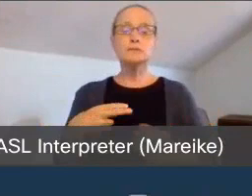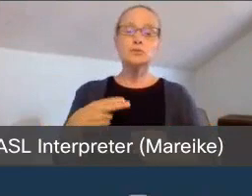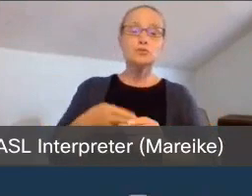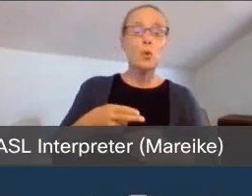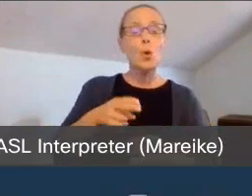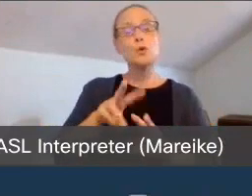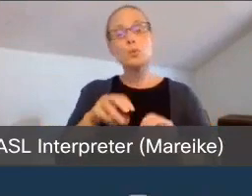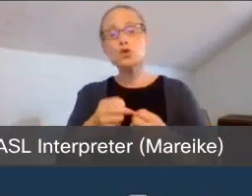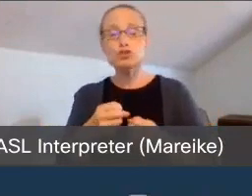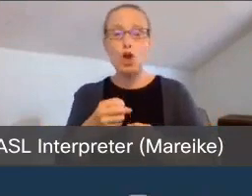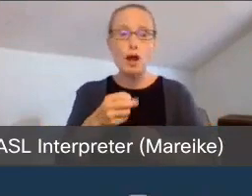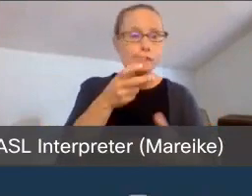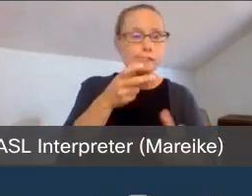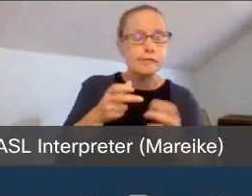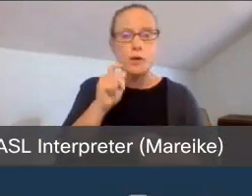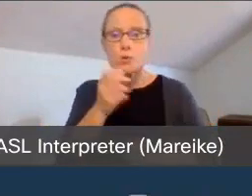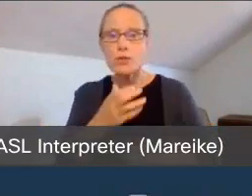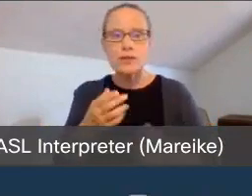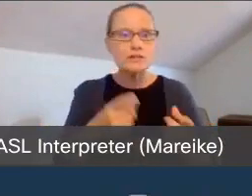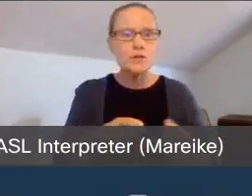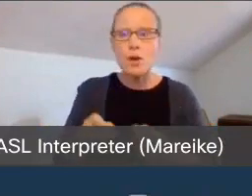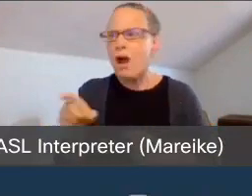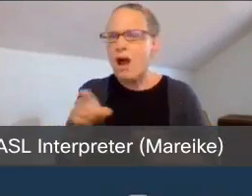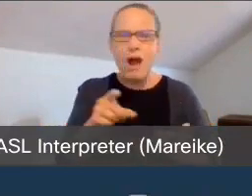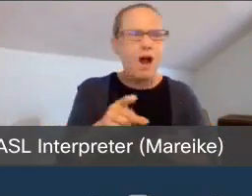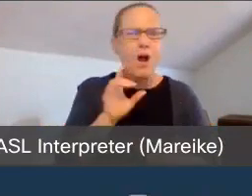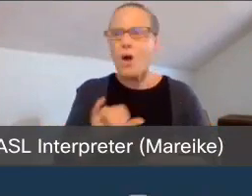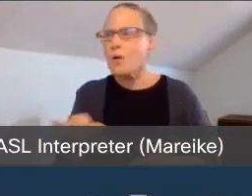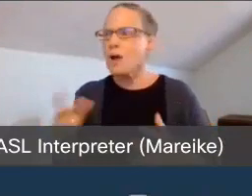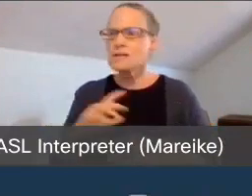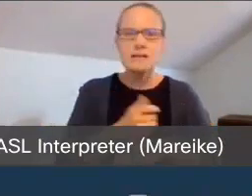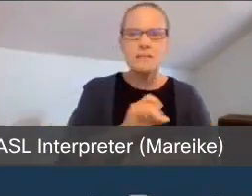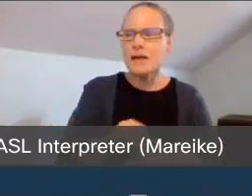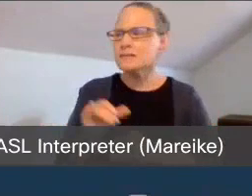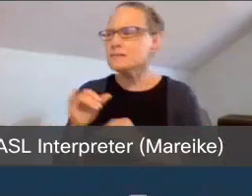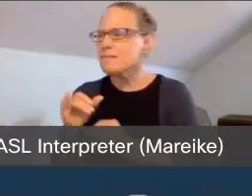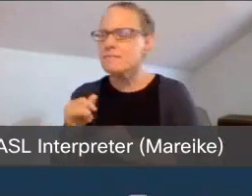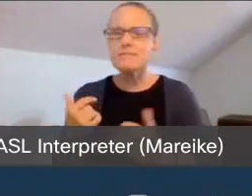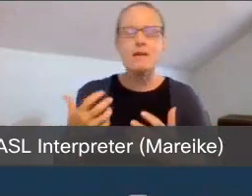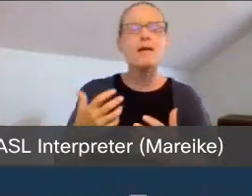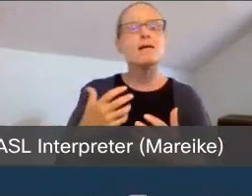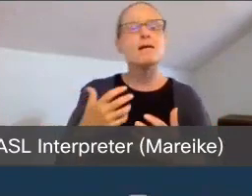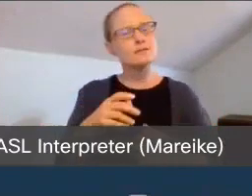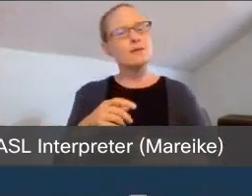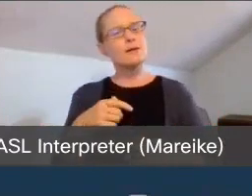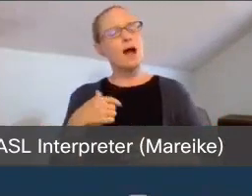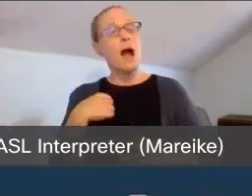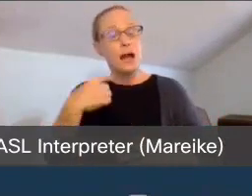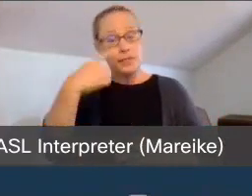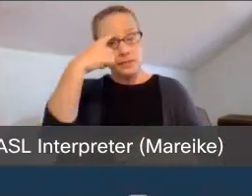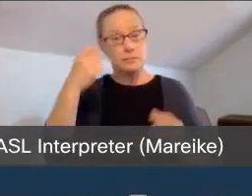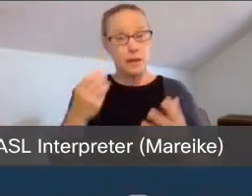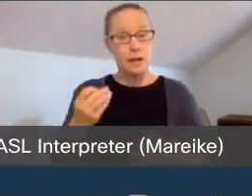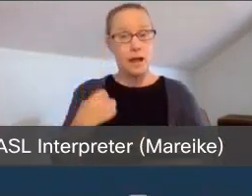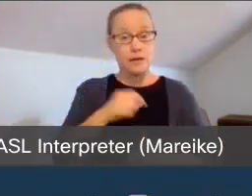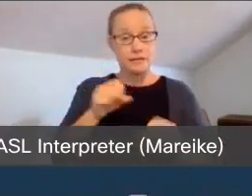these cool things that other people are doing, and we're often like, man, I really want to do that. And so I think many of us can